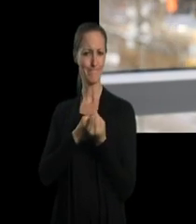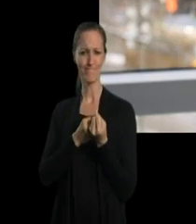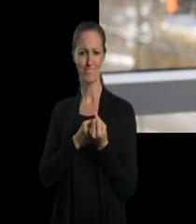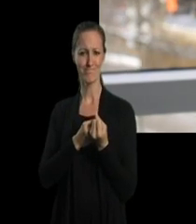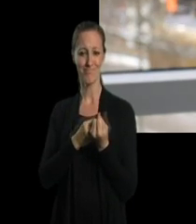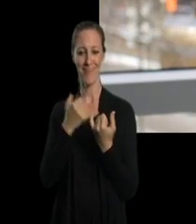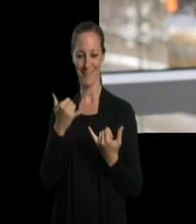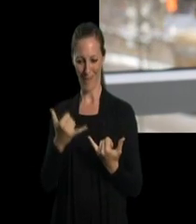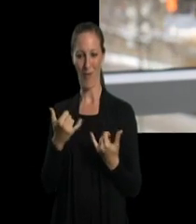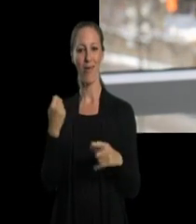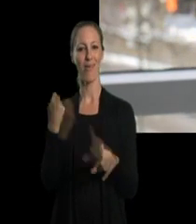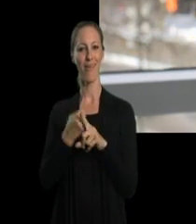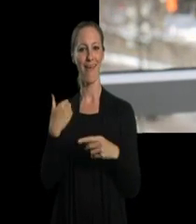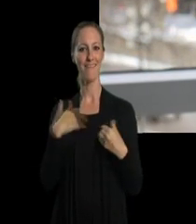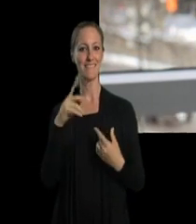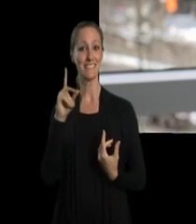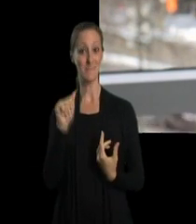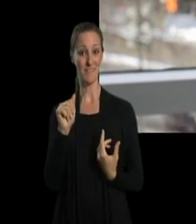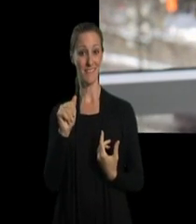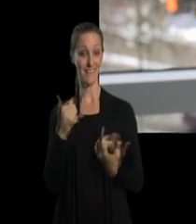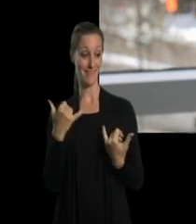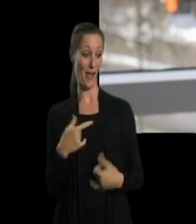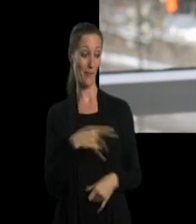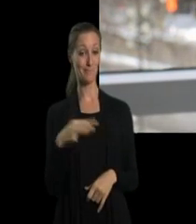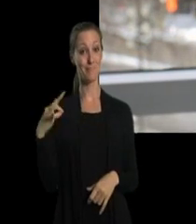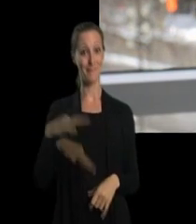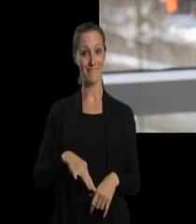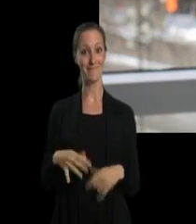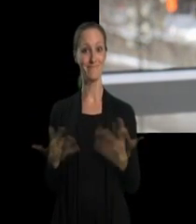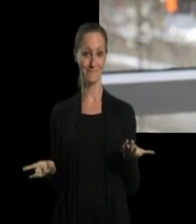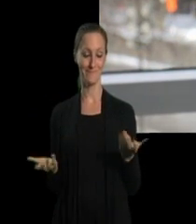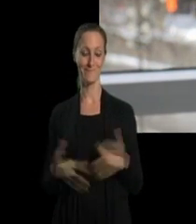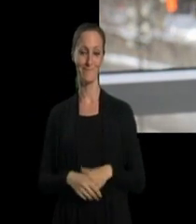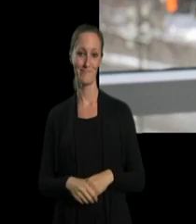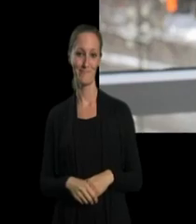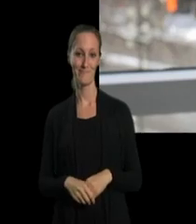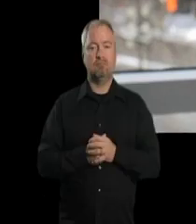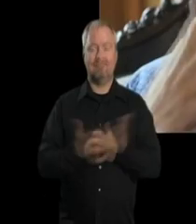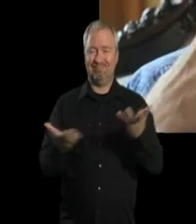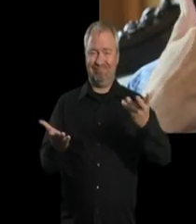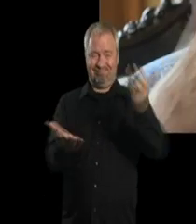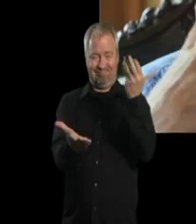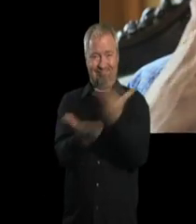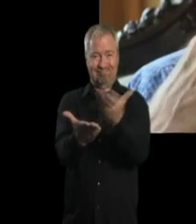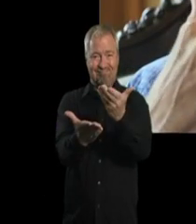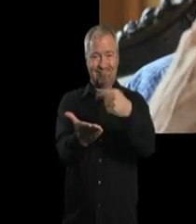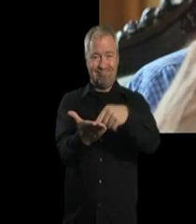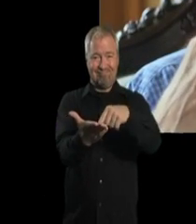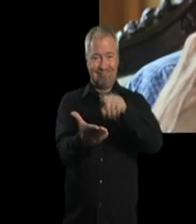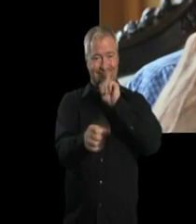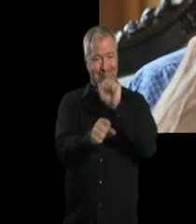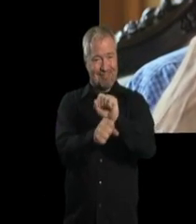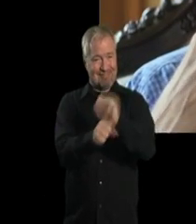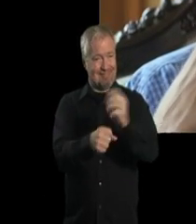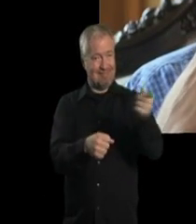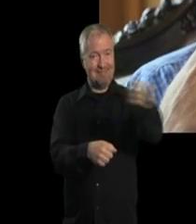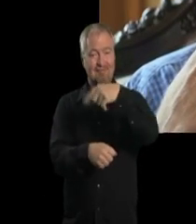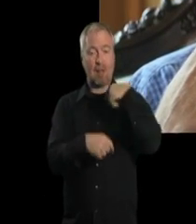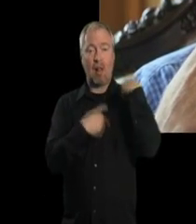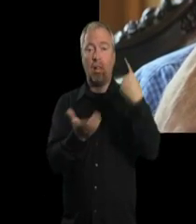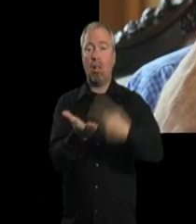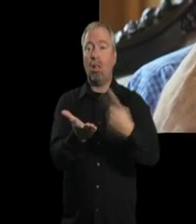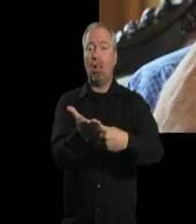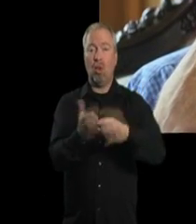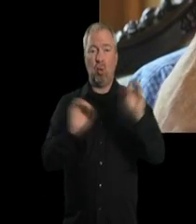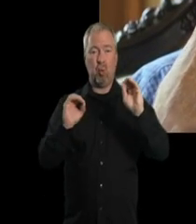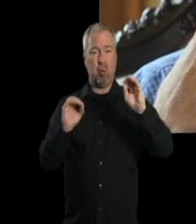from some of the accessibility that you were initially opposed to. It was an inevitability, and there